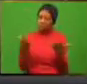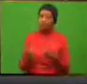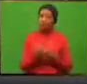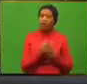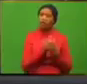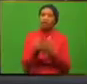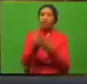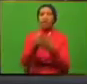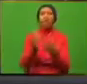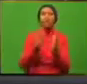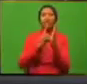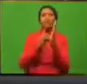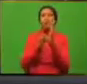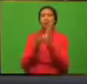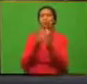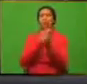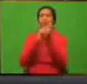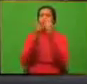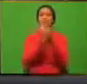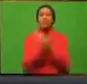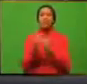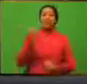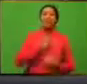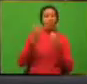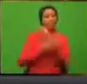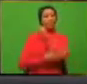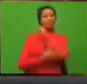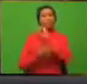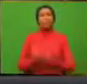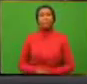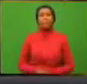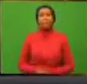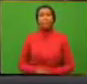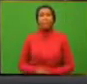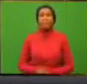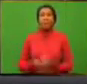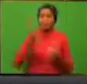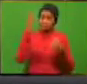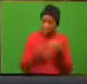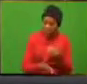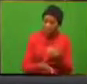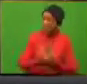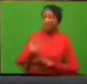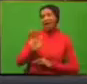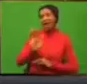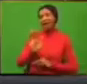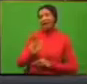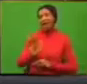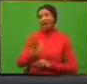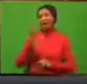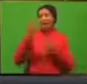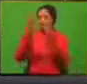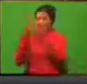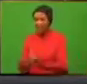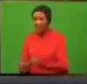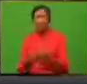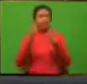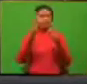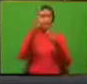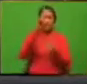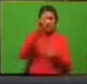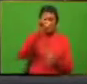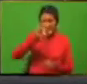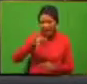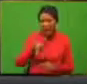and digital transformation of our society. But it doesn't end there. In finance, trade and